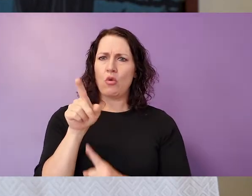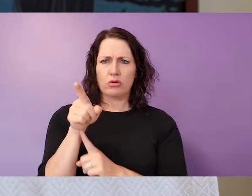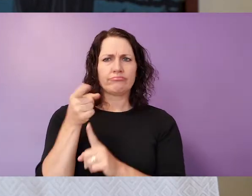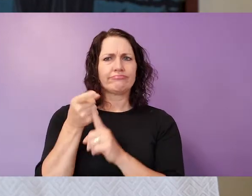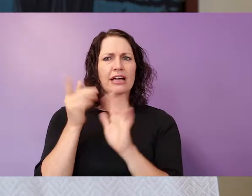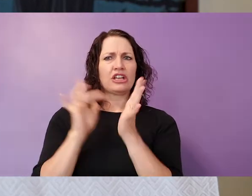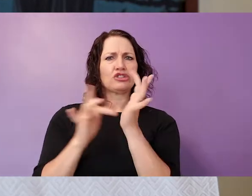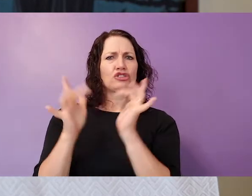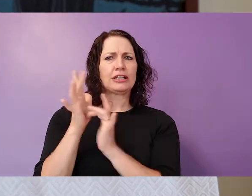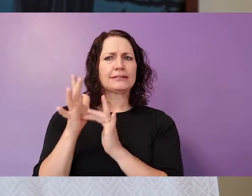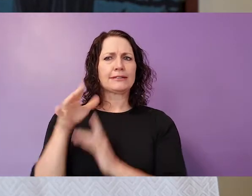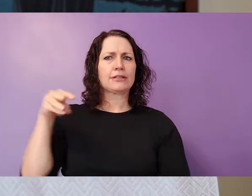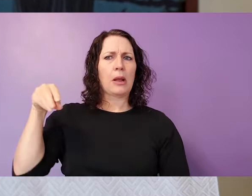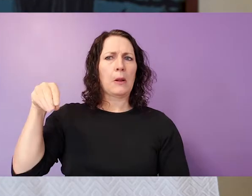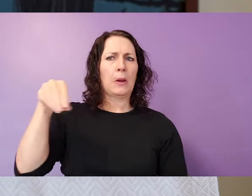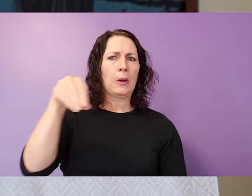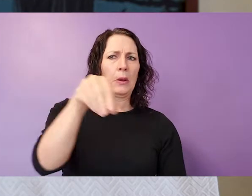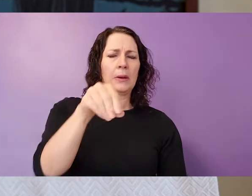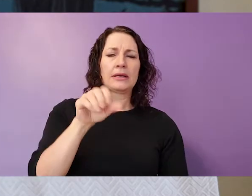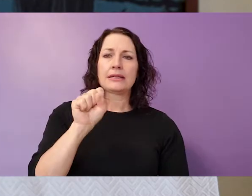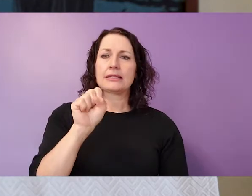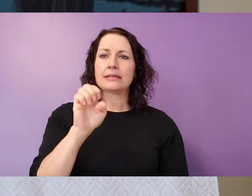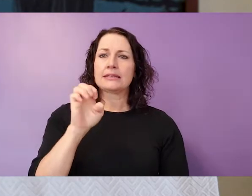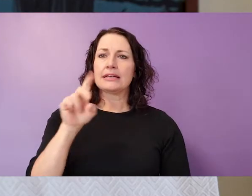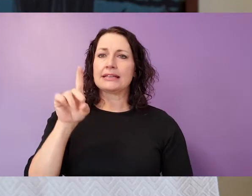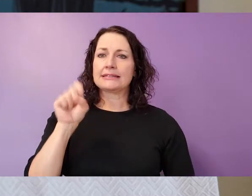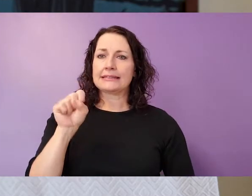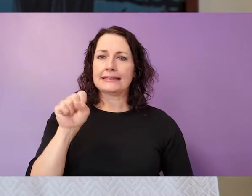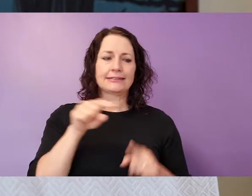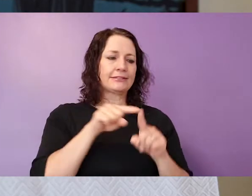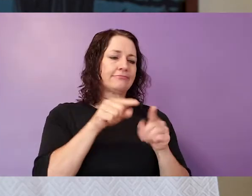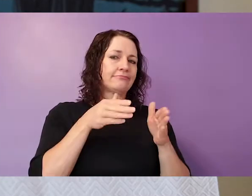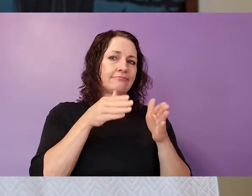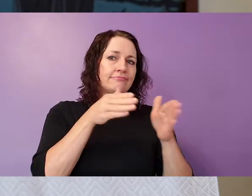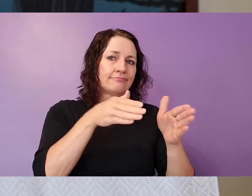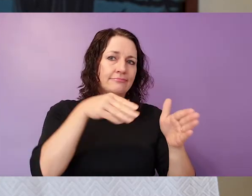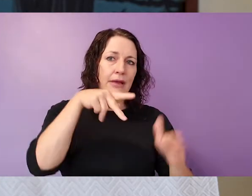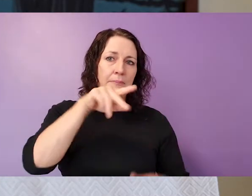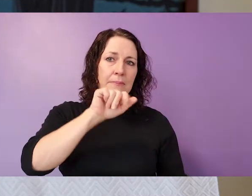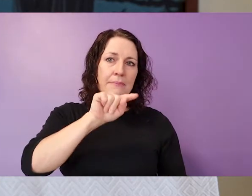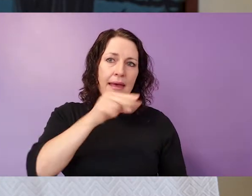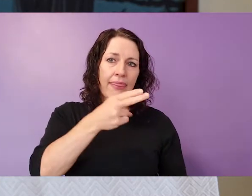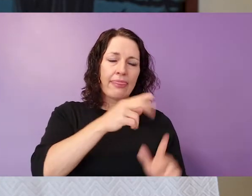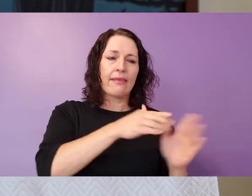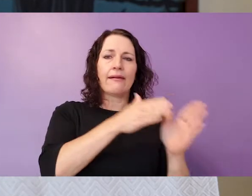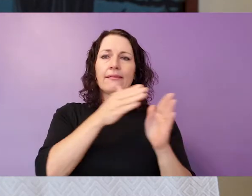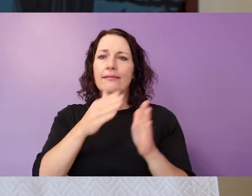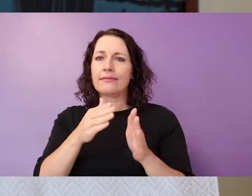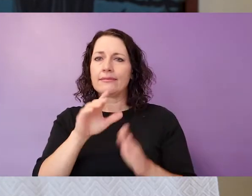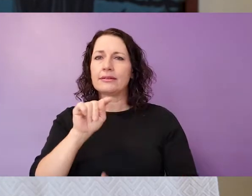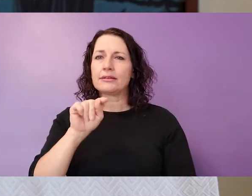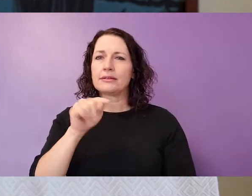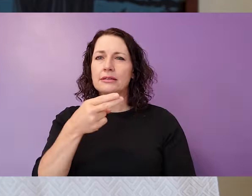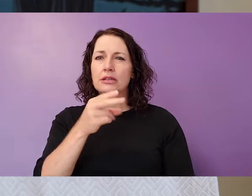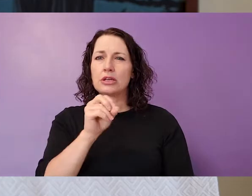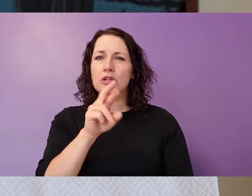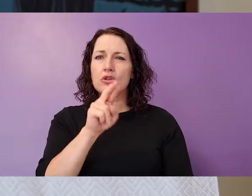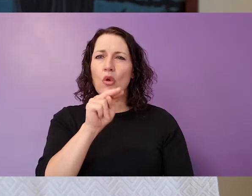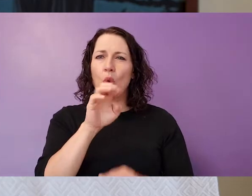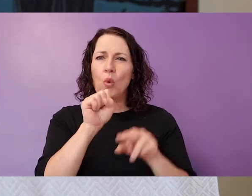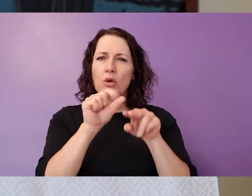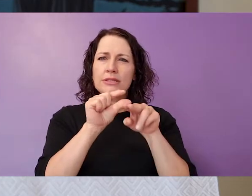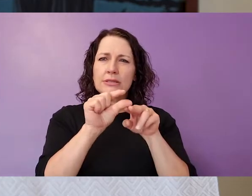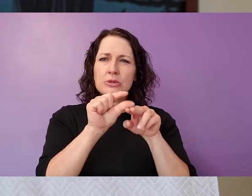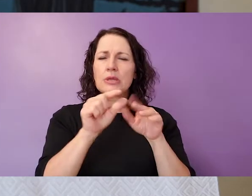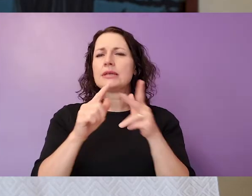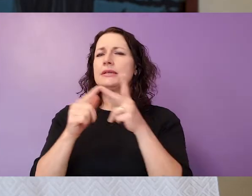some seed. And some fell by a path, some fell among thorns, some